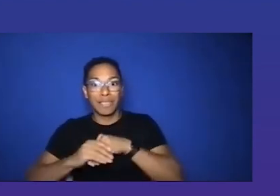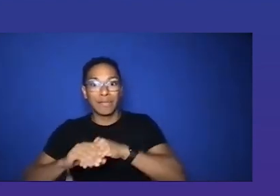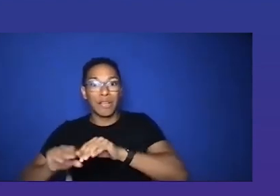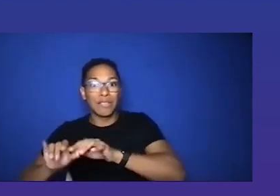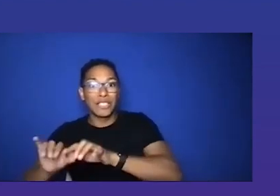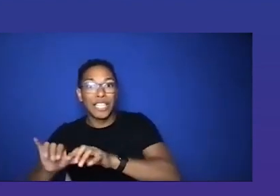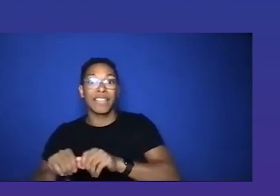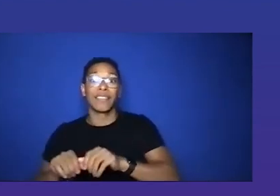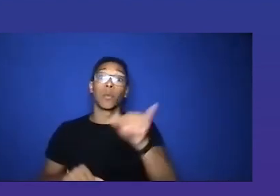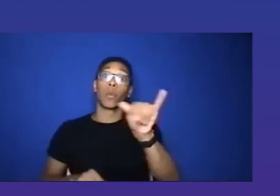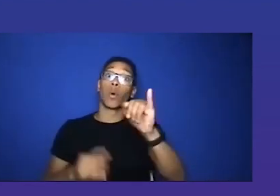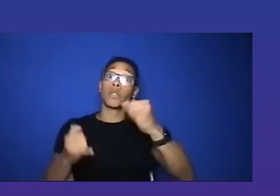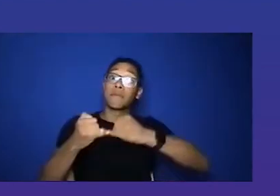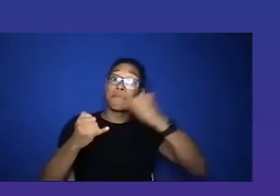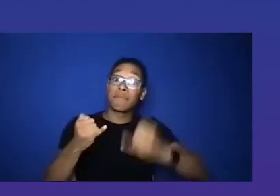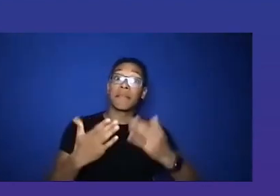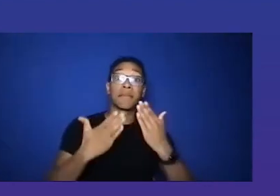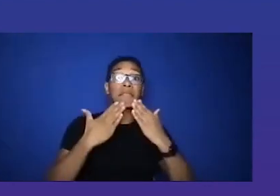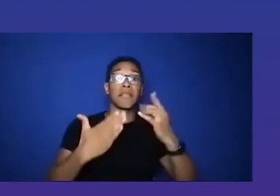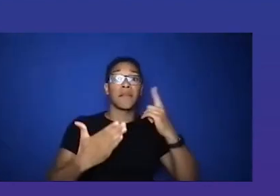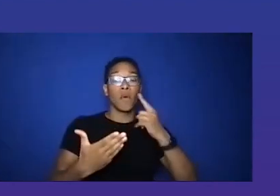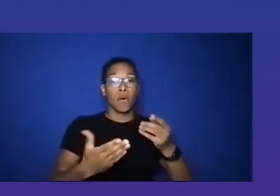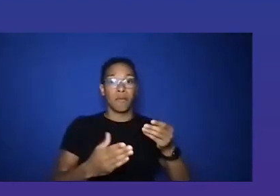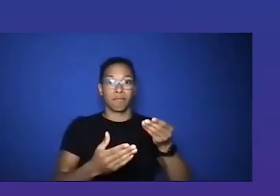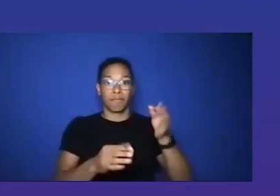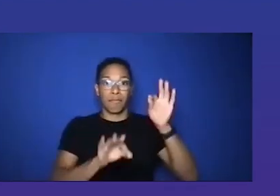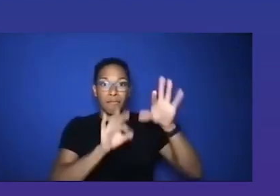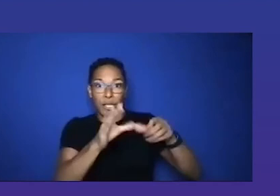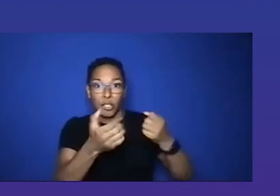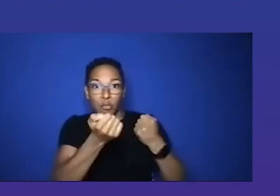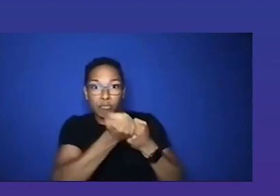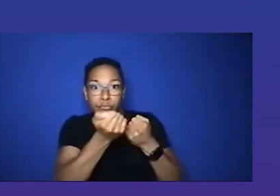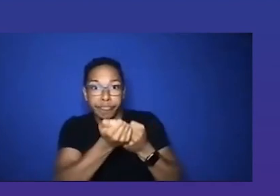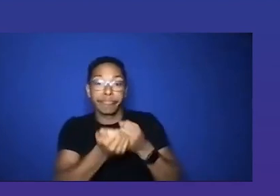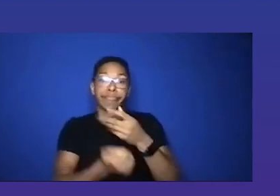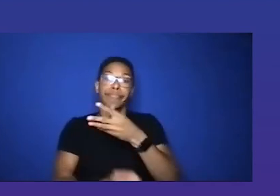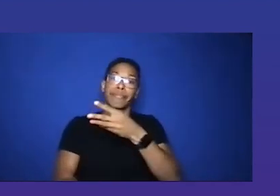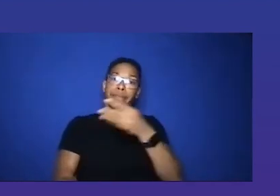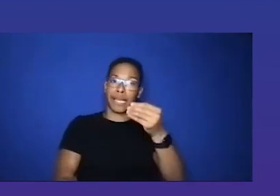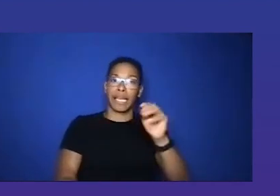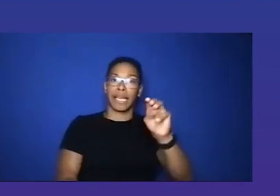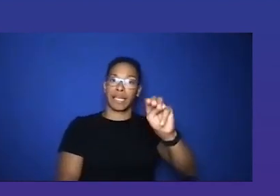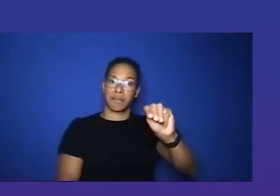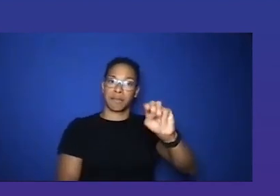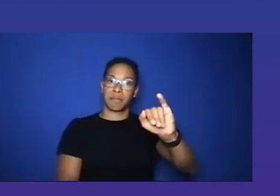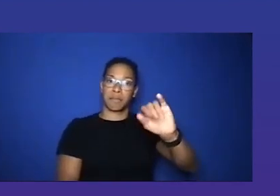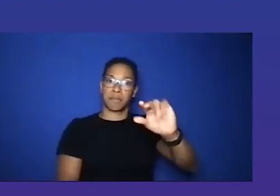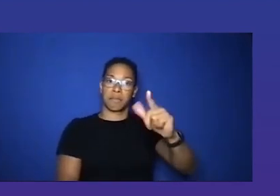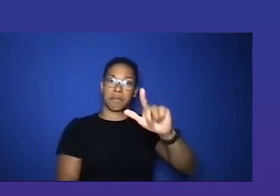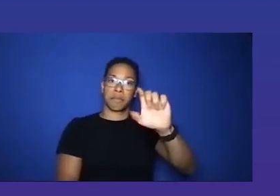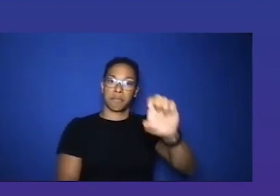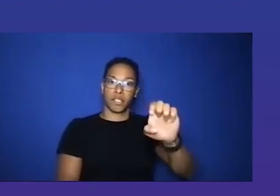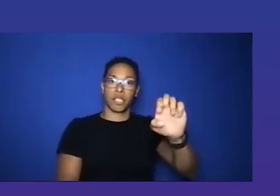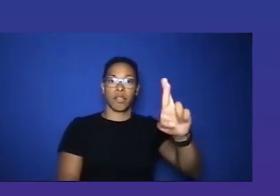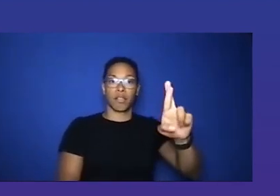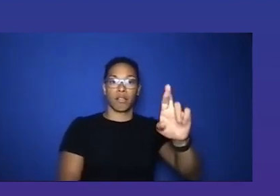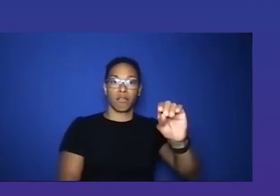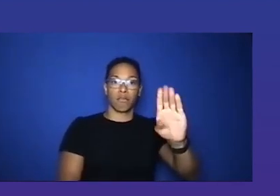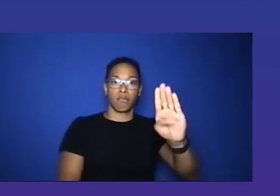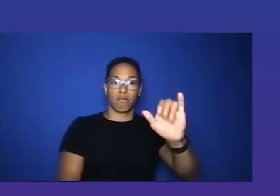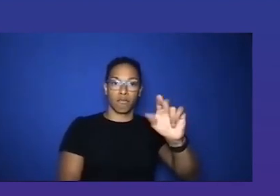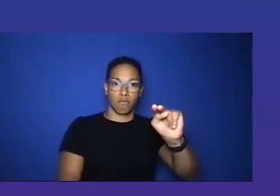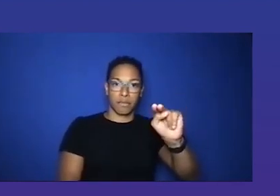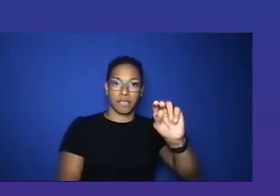to our funders, our sponsors, and of course, Michelle Robinson from Viscardi Center, and